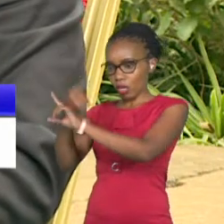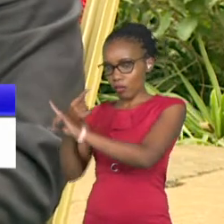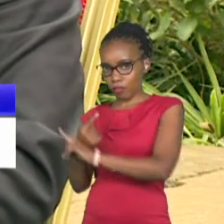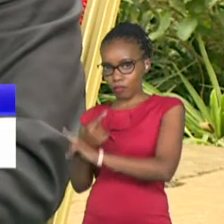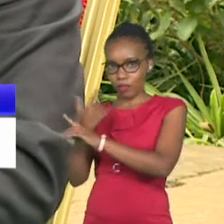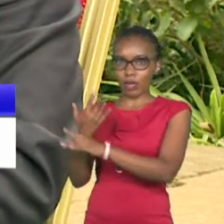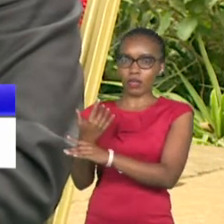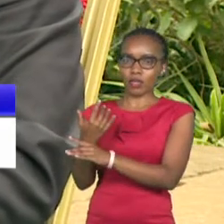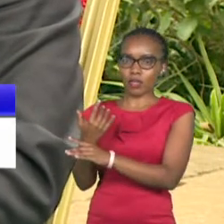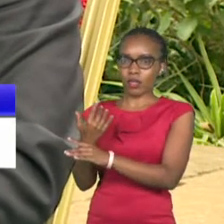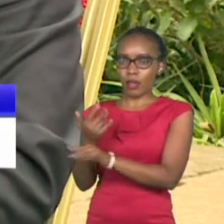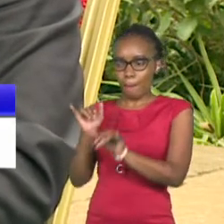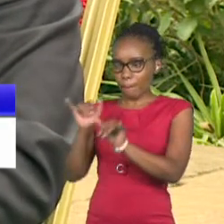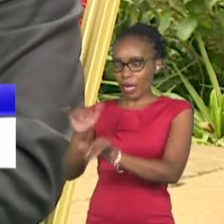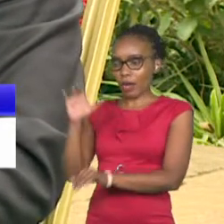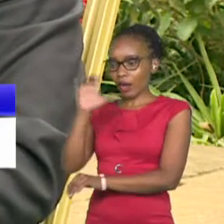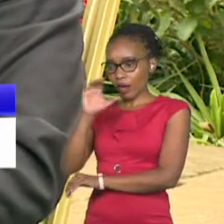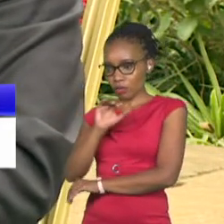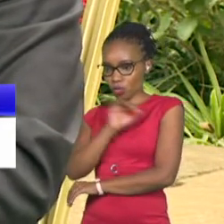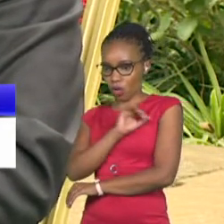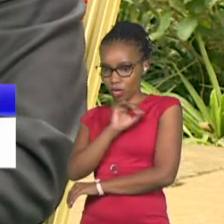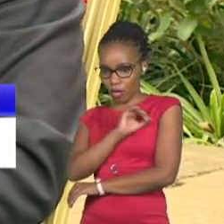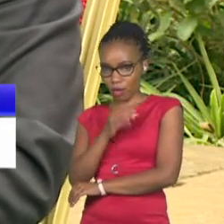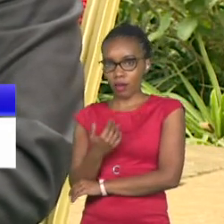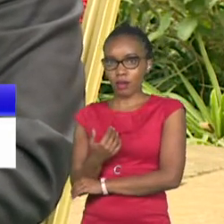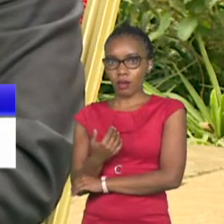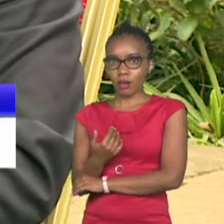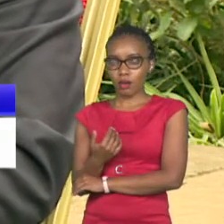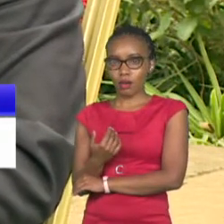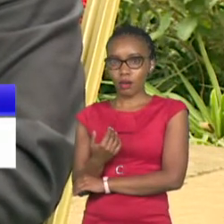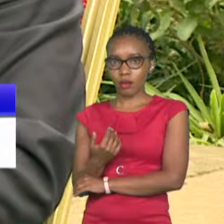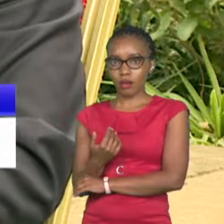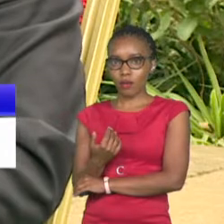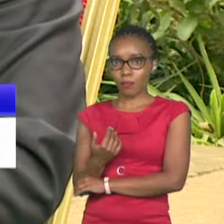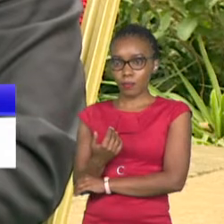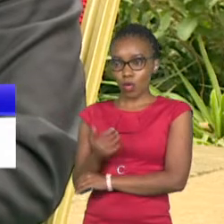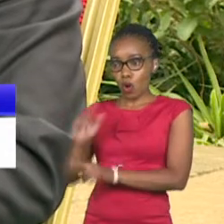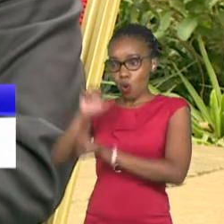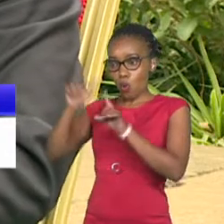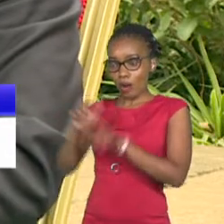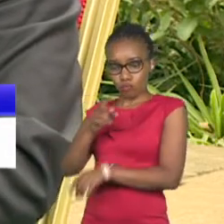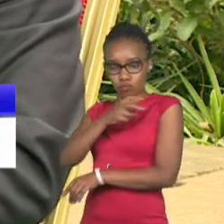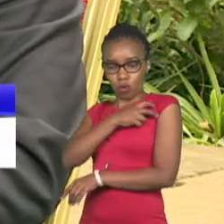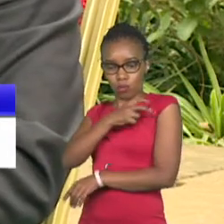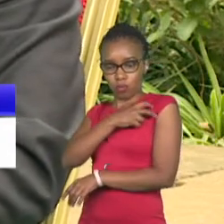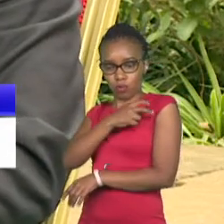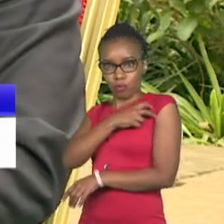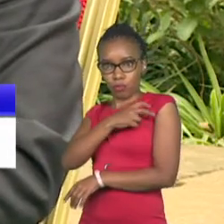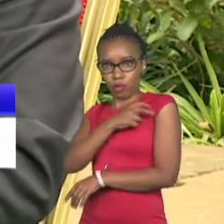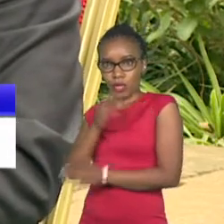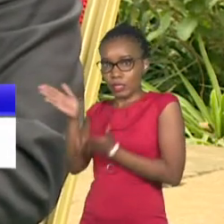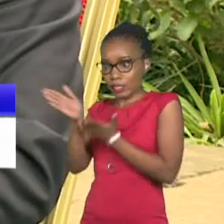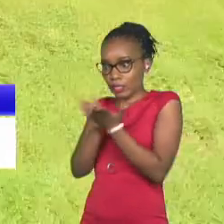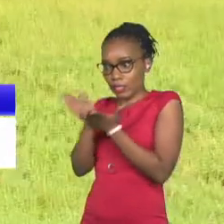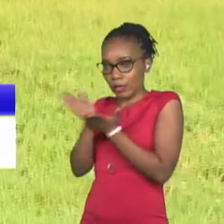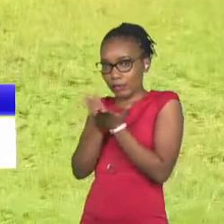of retaining their clientele. And in consulting, because we are a